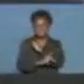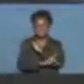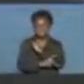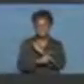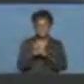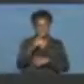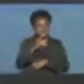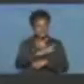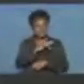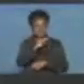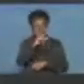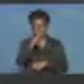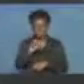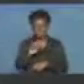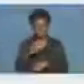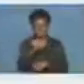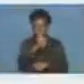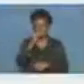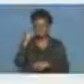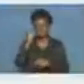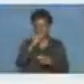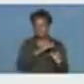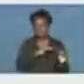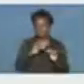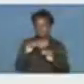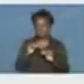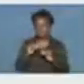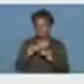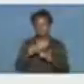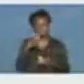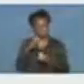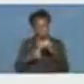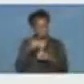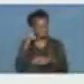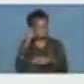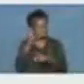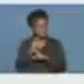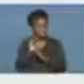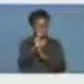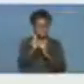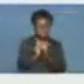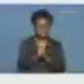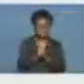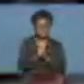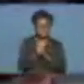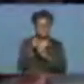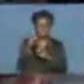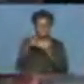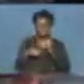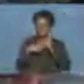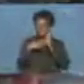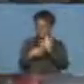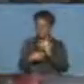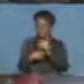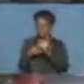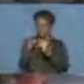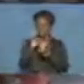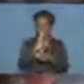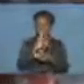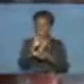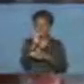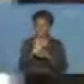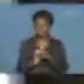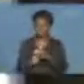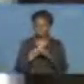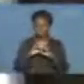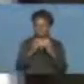opposed the move. The court then heard from attorney Dawn Saunders, who is representing former Water and Sewage Corporation General Manager Elwood